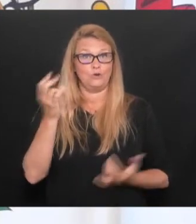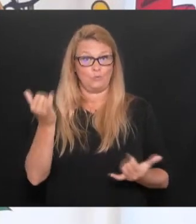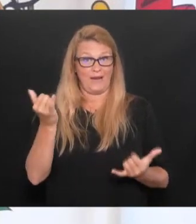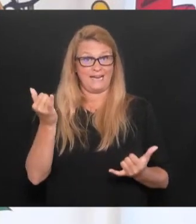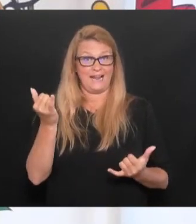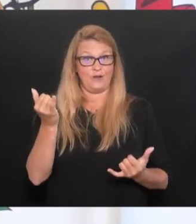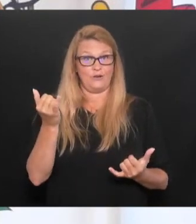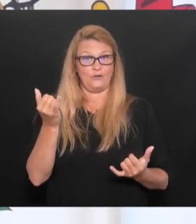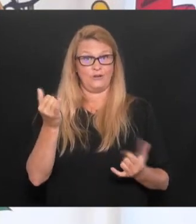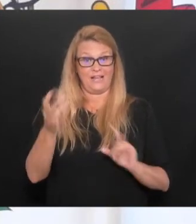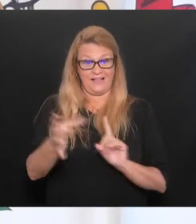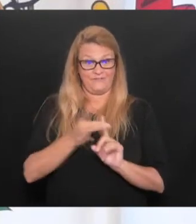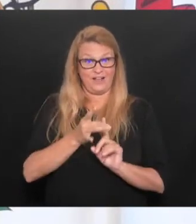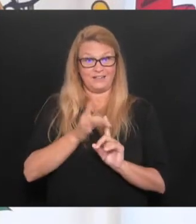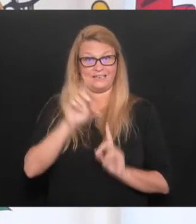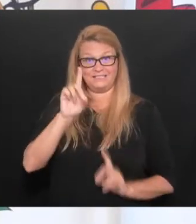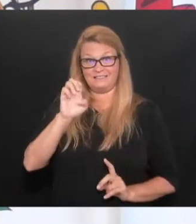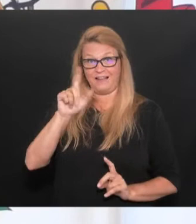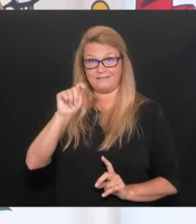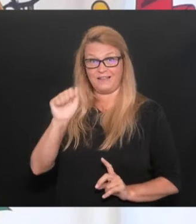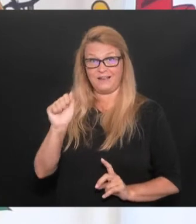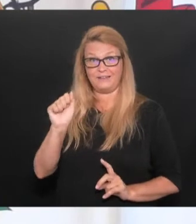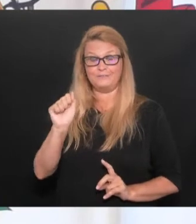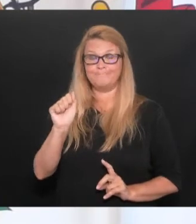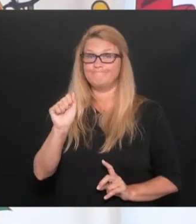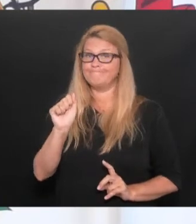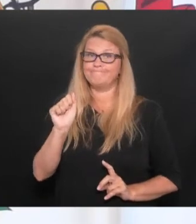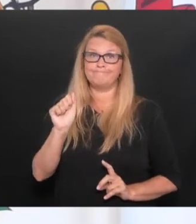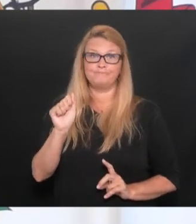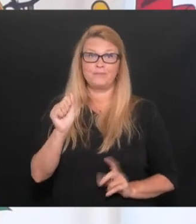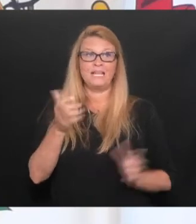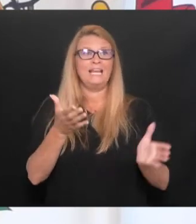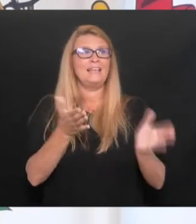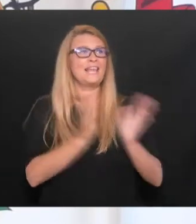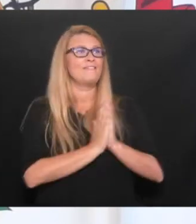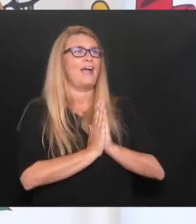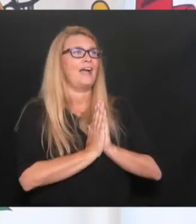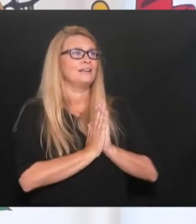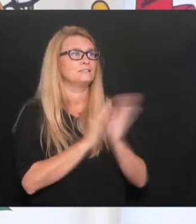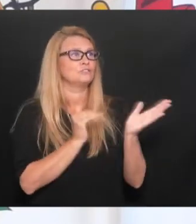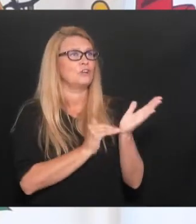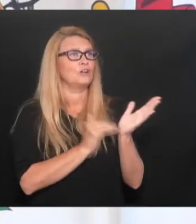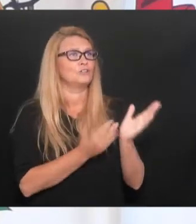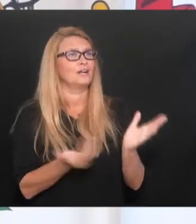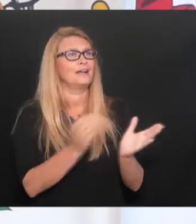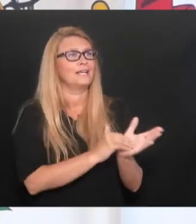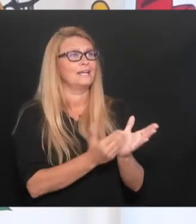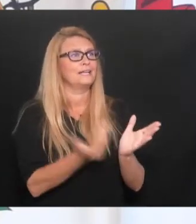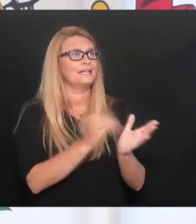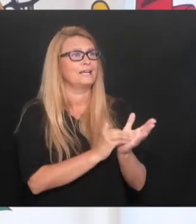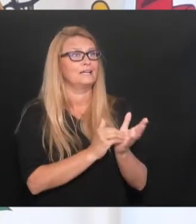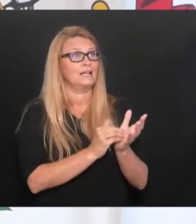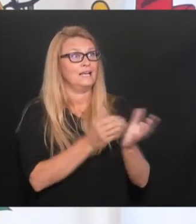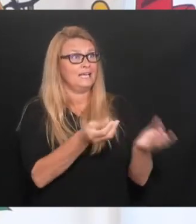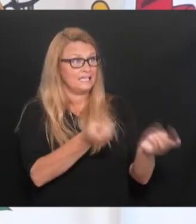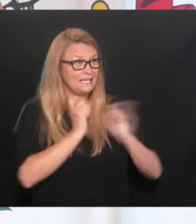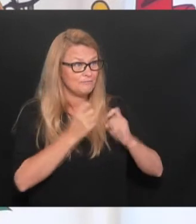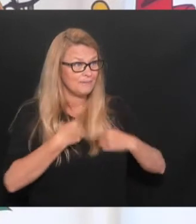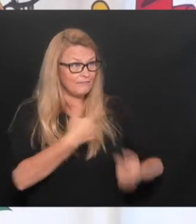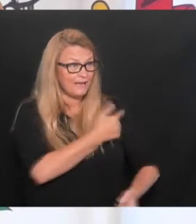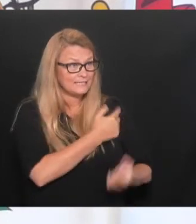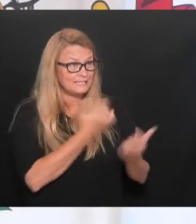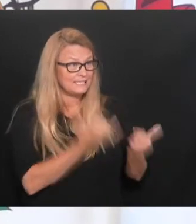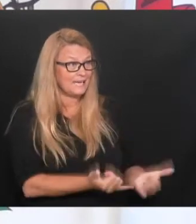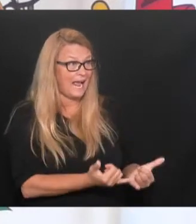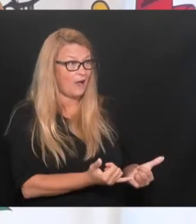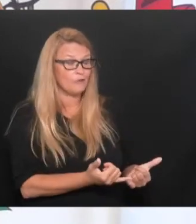they've got this. They have asked the doctors over and over, can I get my vaccine now?